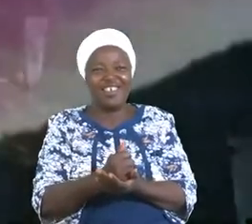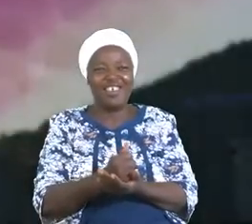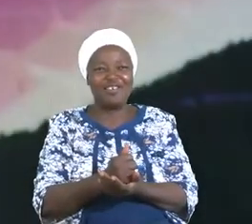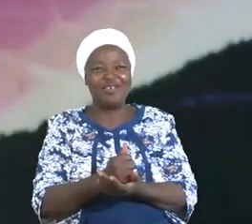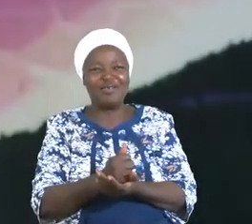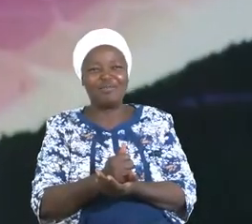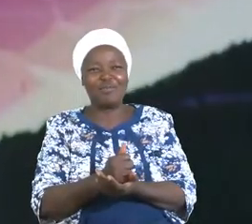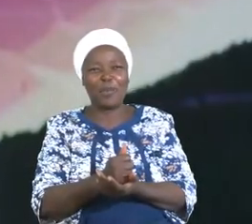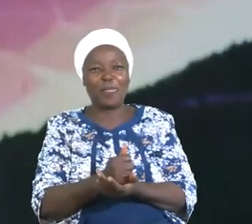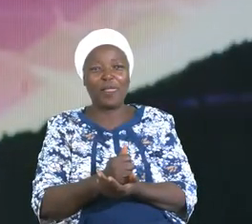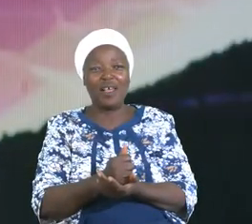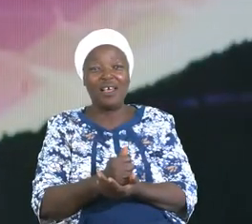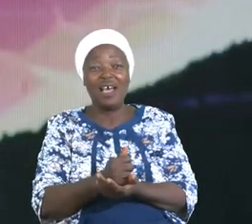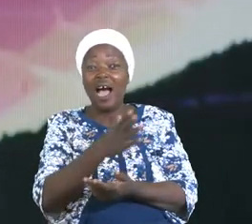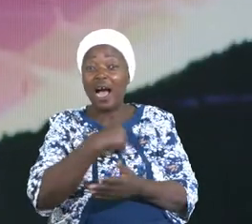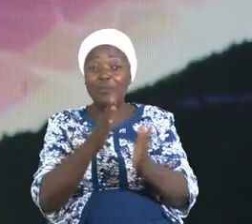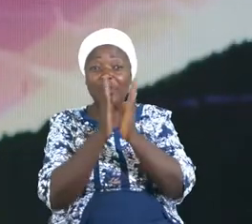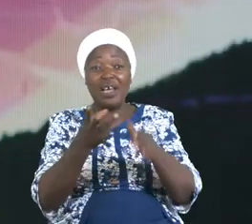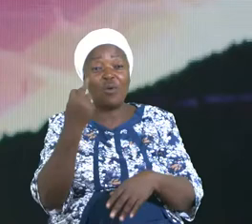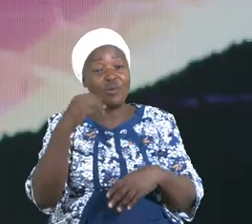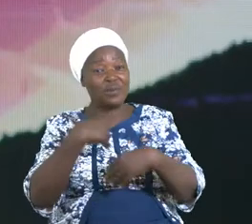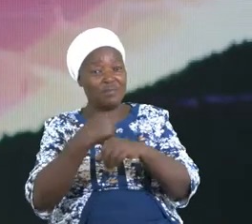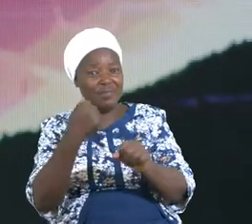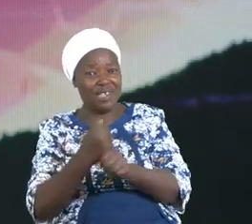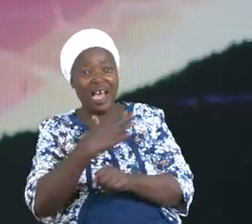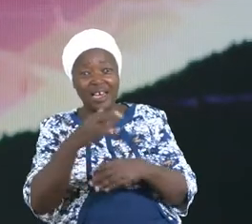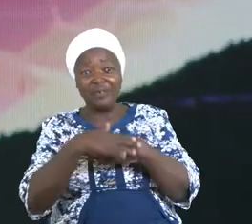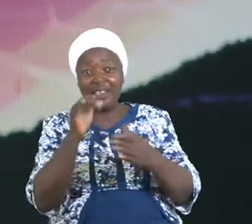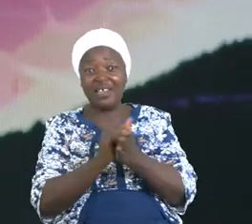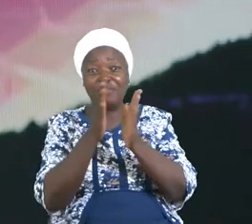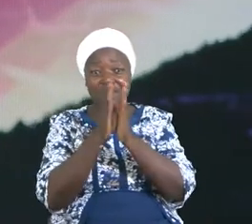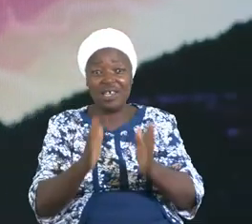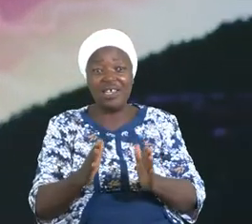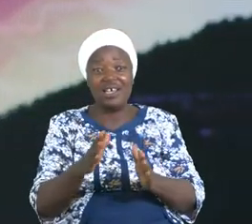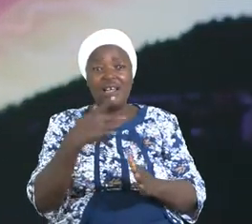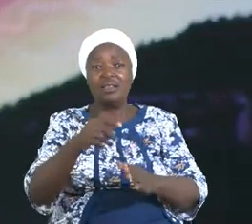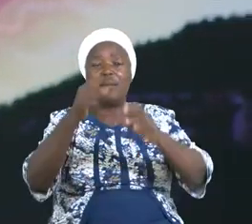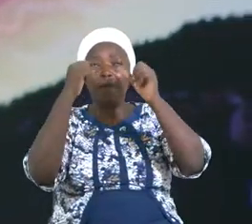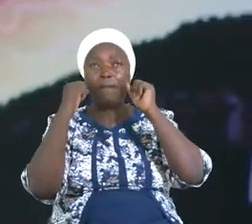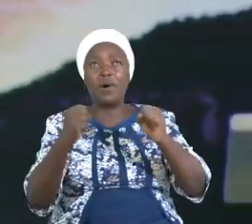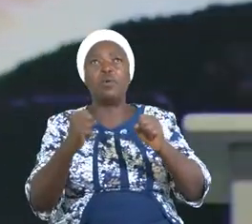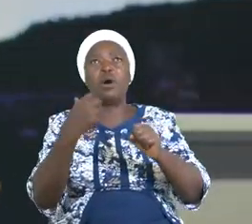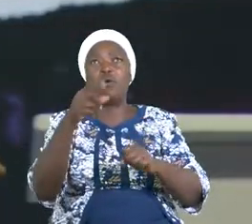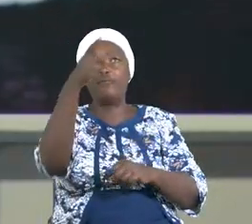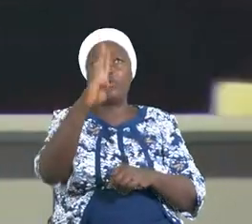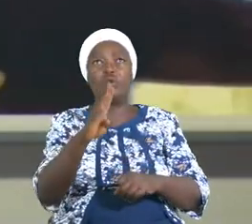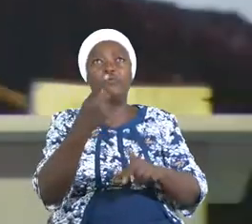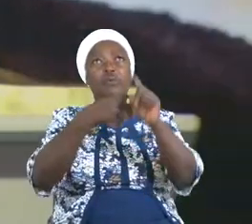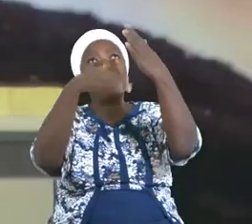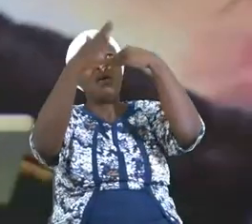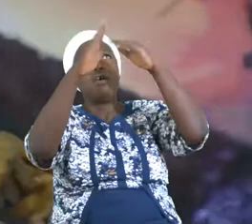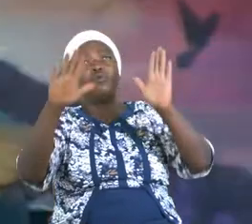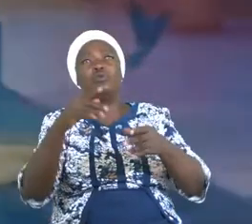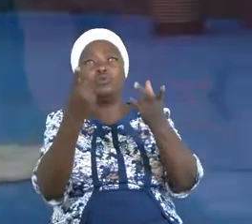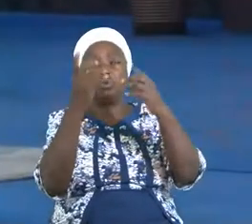And prayer was made. And after that prayer, the power of God from heaven touched